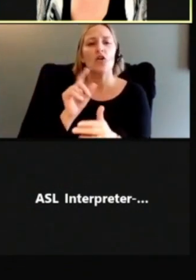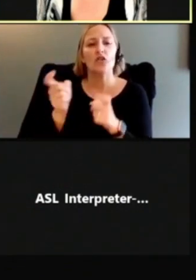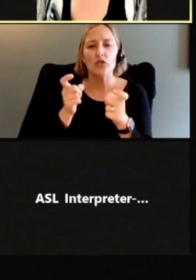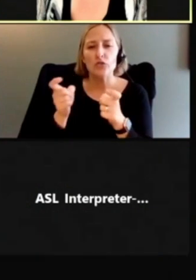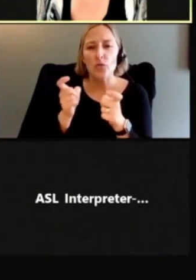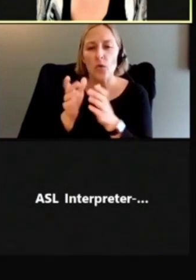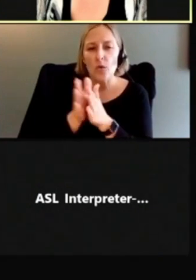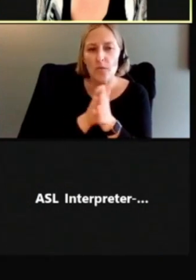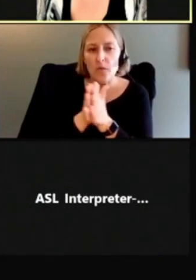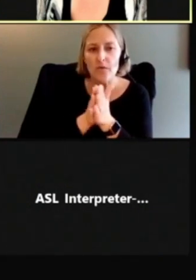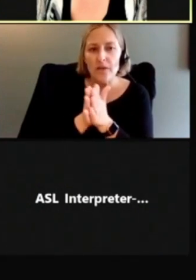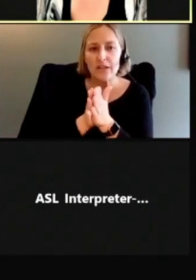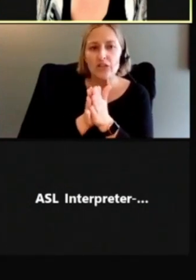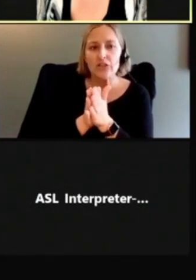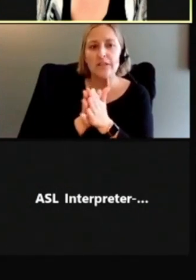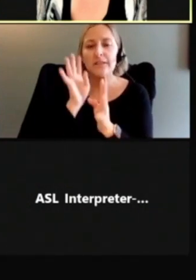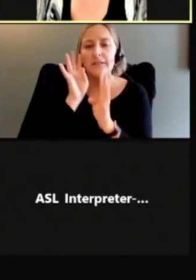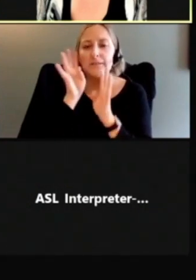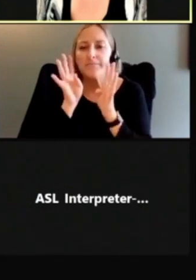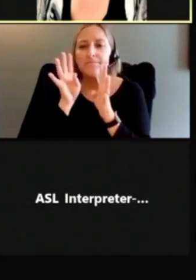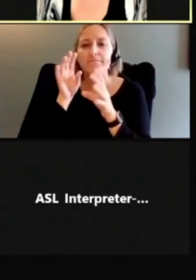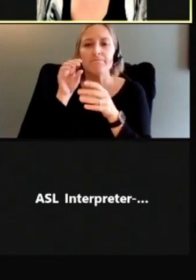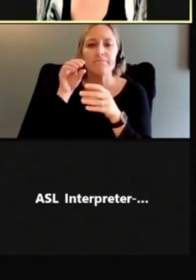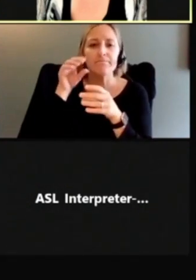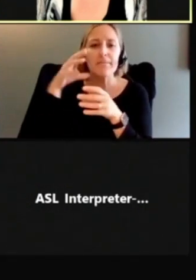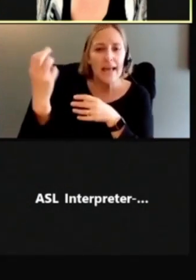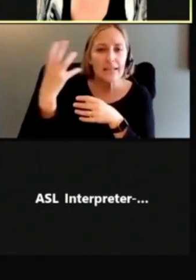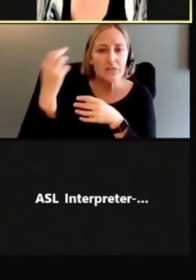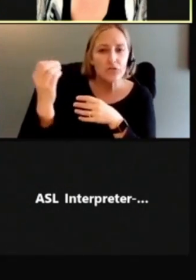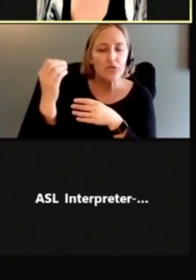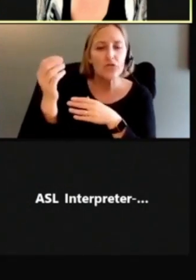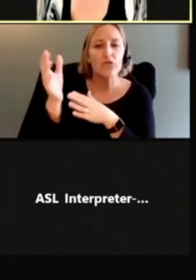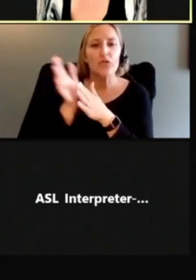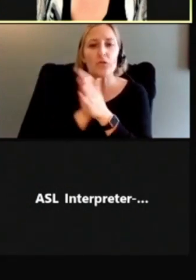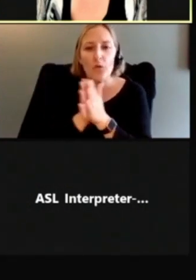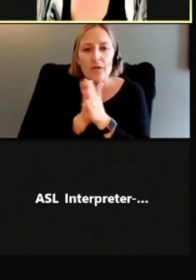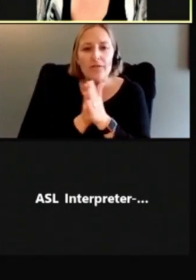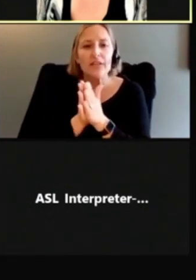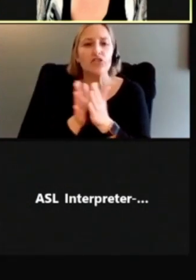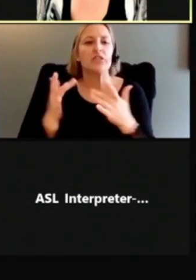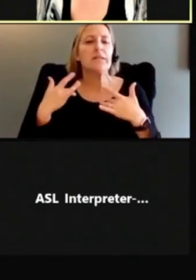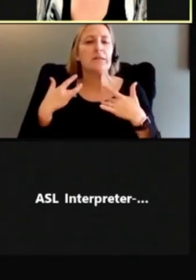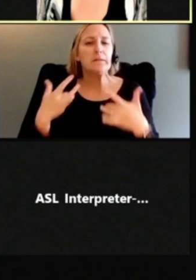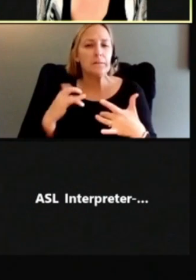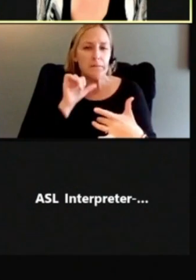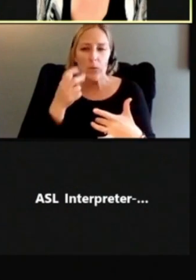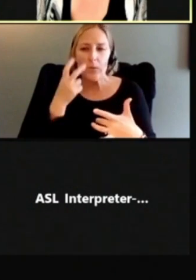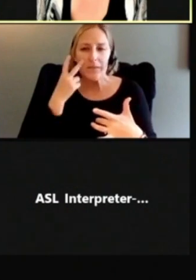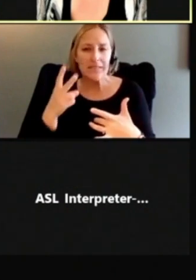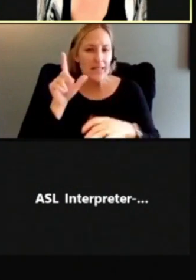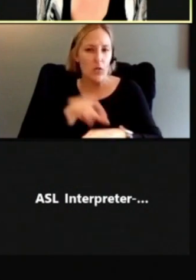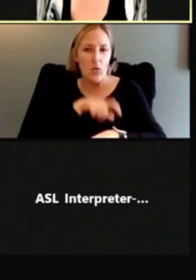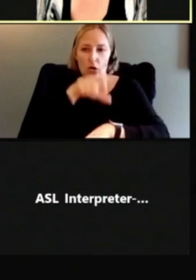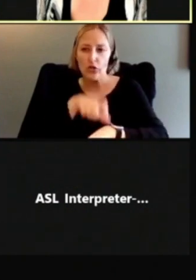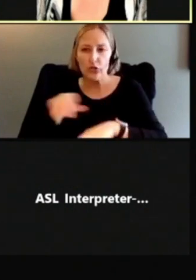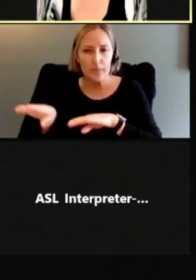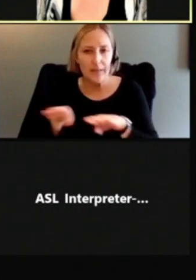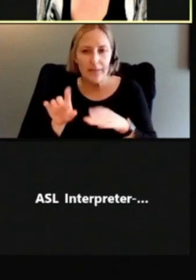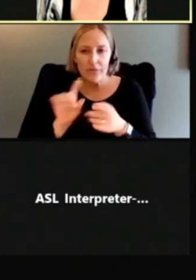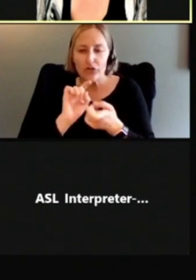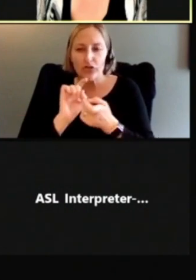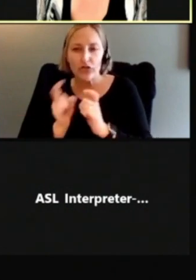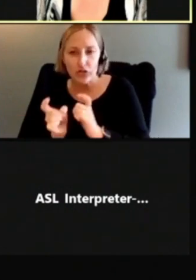external, and introjected motivation. And you're less likely to see the long-term behavior changes or